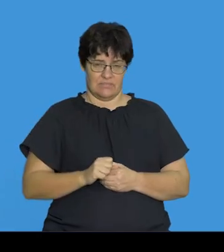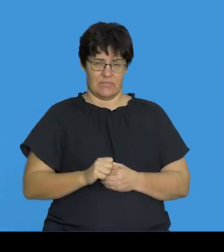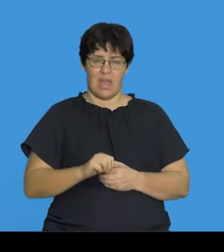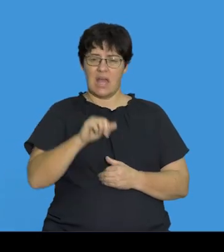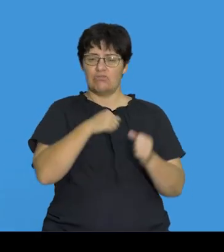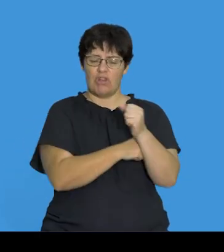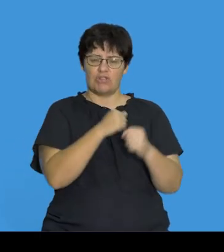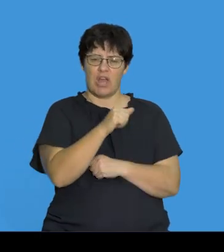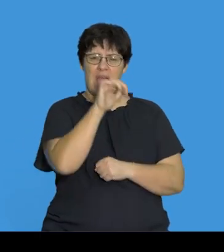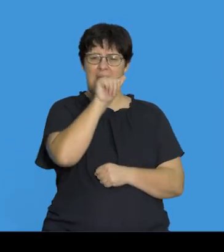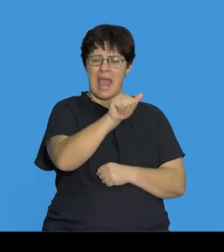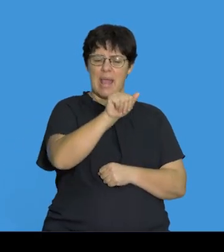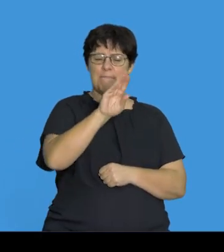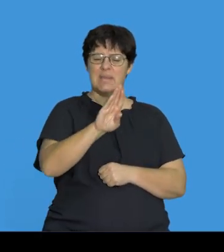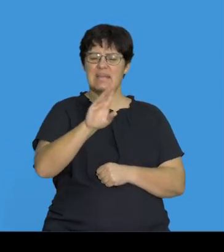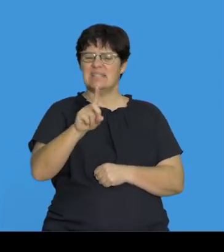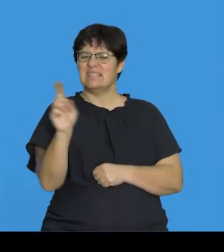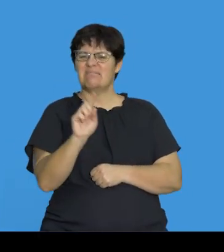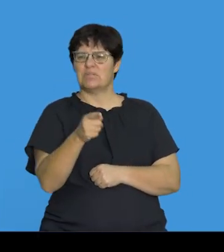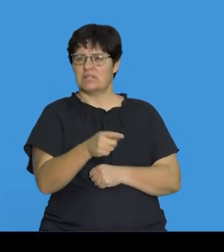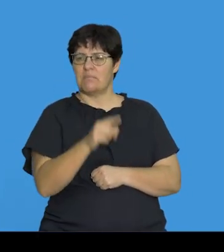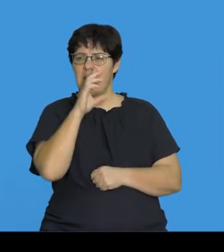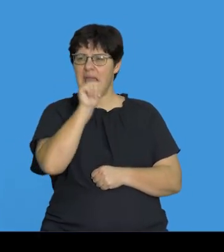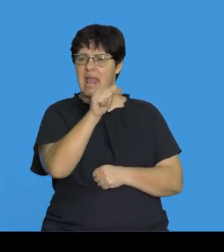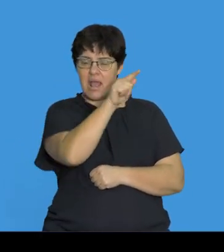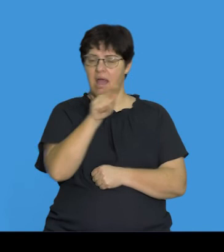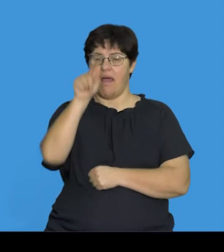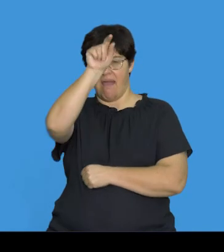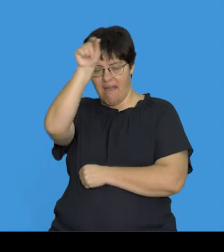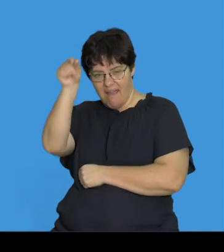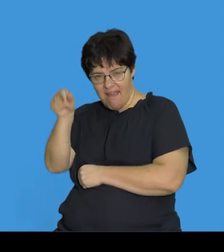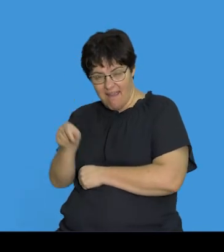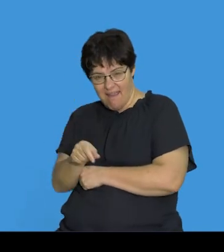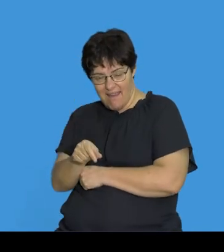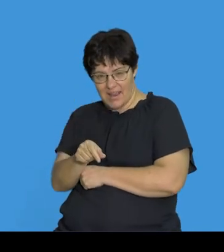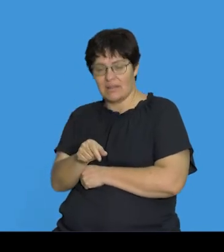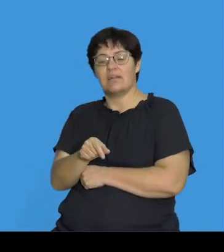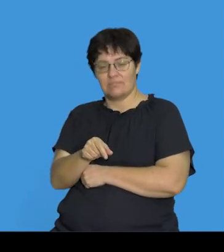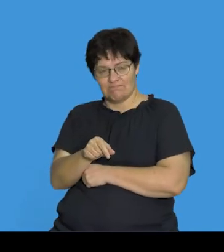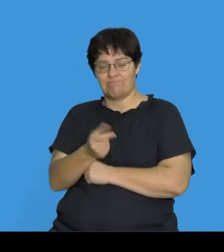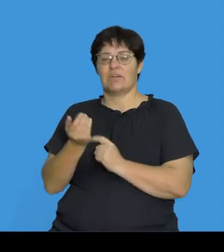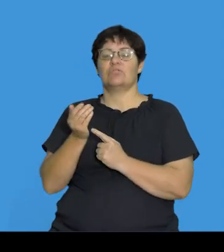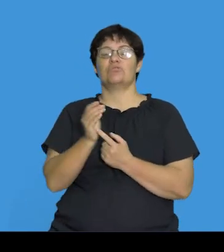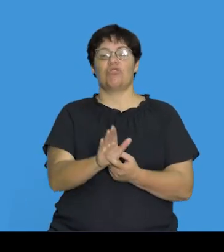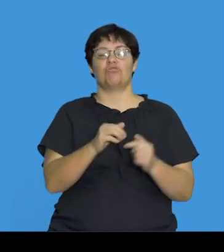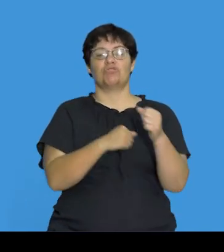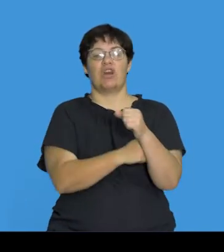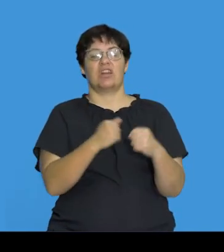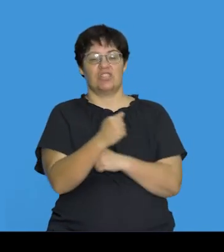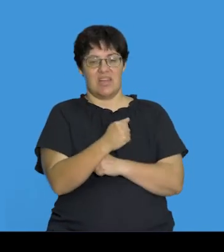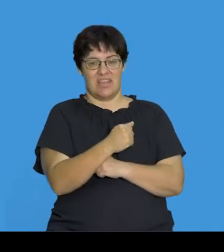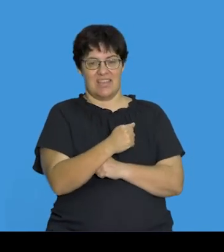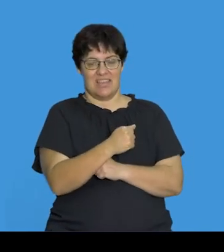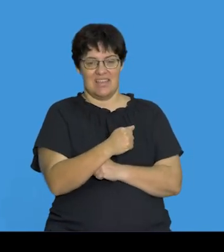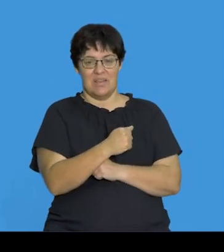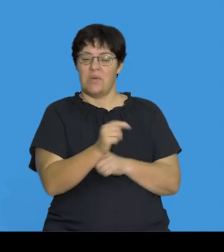A, B, and D represent. So when we look for A is right up here, and that again points to the structure